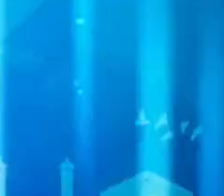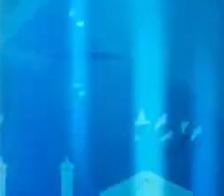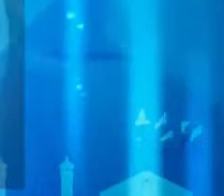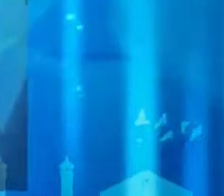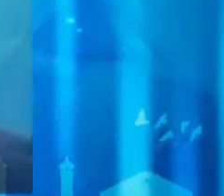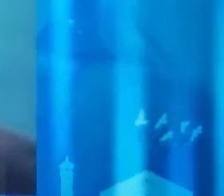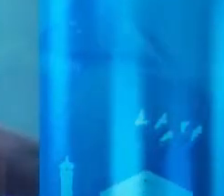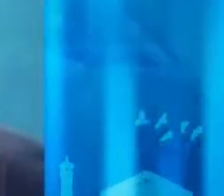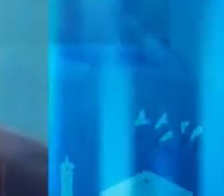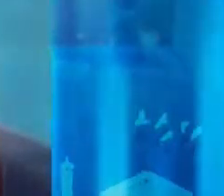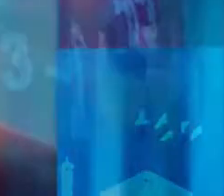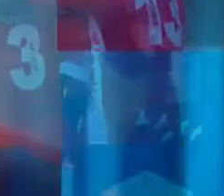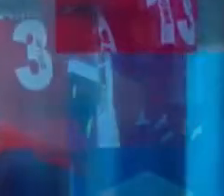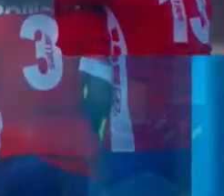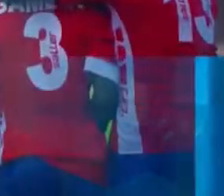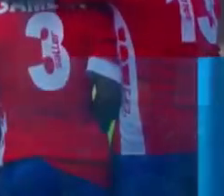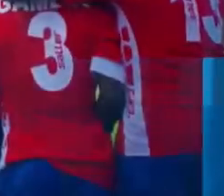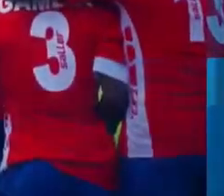news.